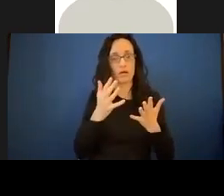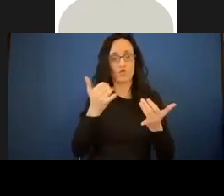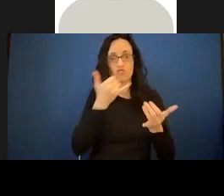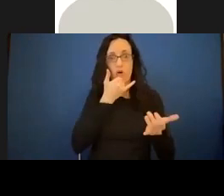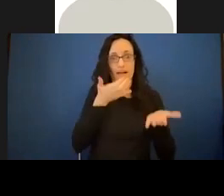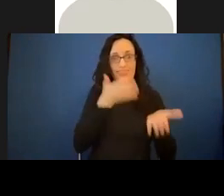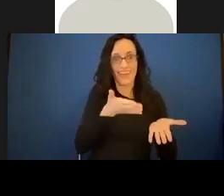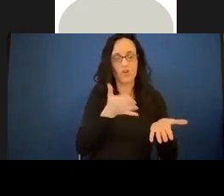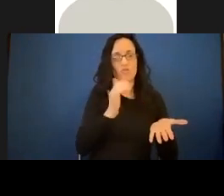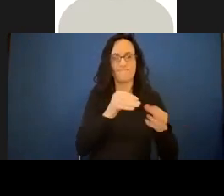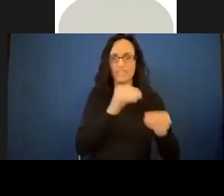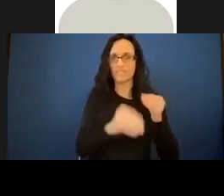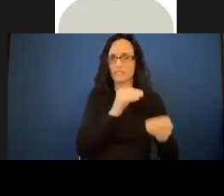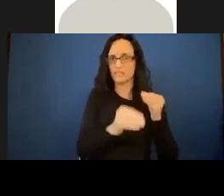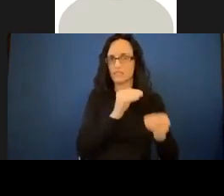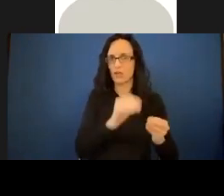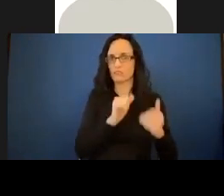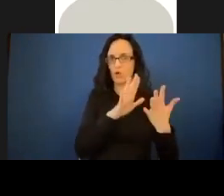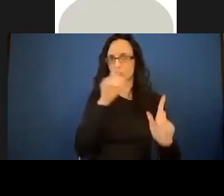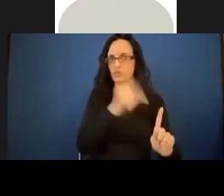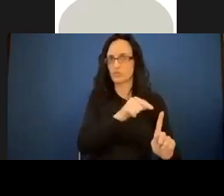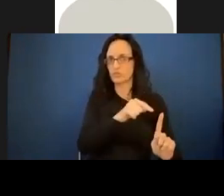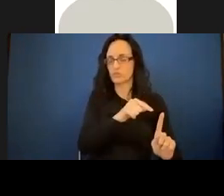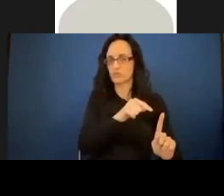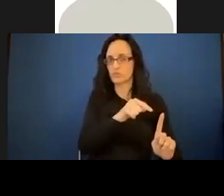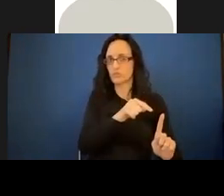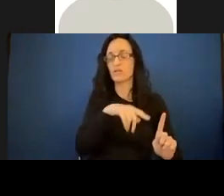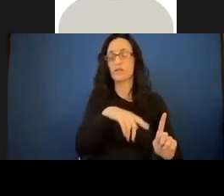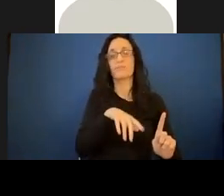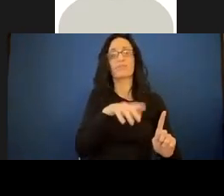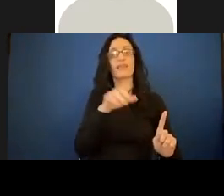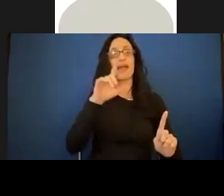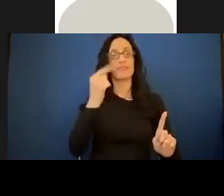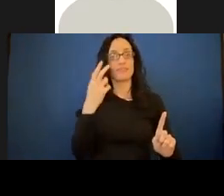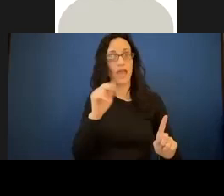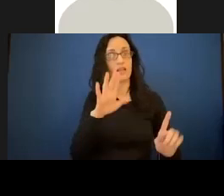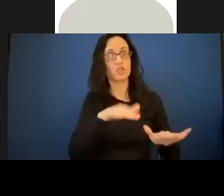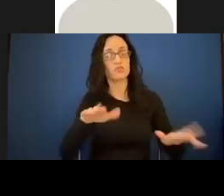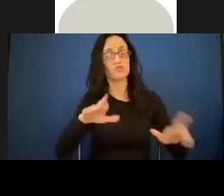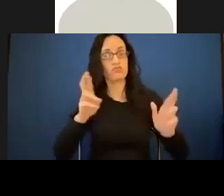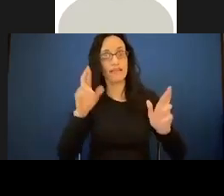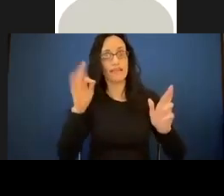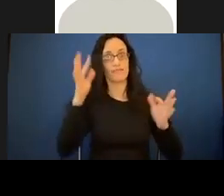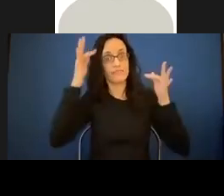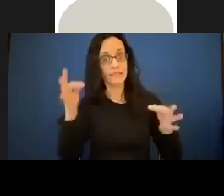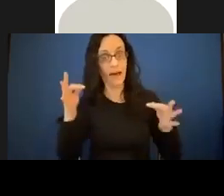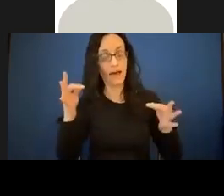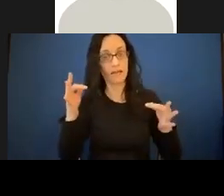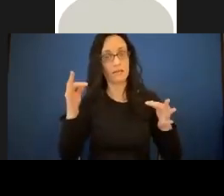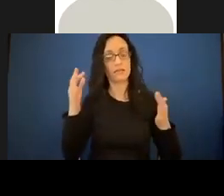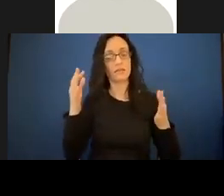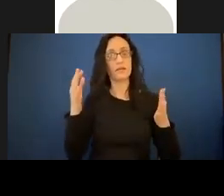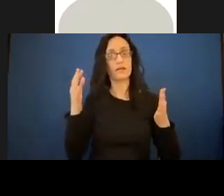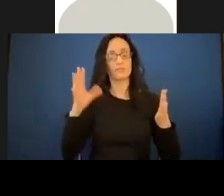remedied. And it, you know, fixed, and so that when our children are ready, should they choose, they will have